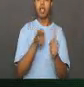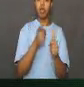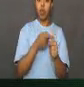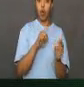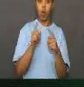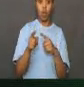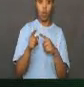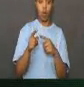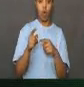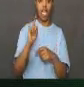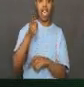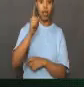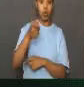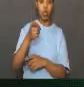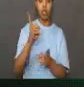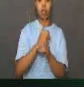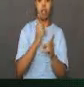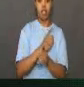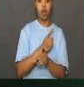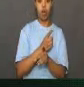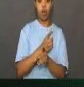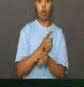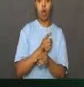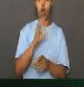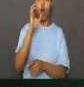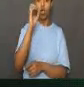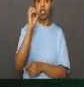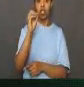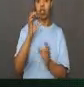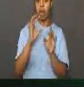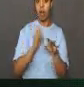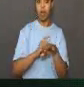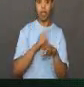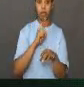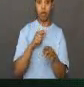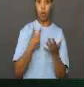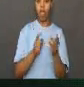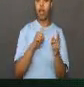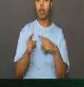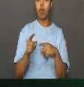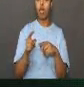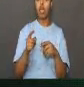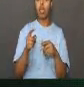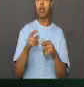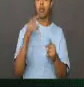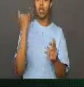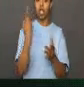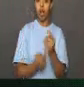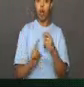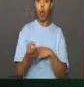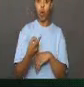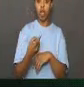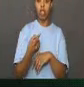Glycolysis can happen in the absence of oxygen and is the only